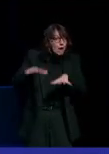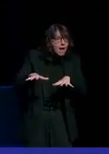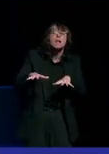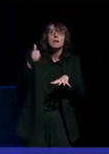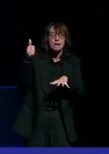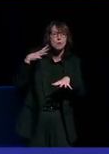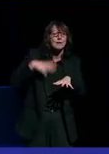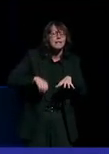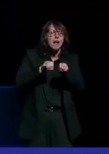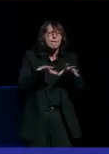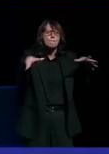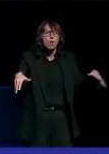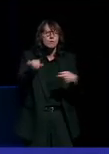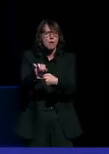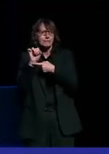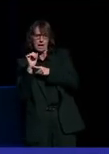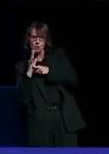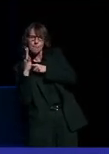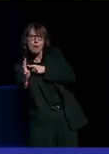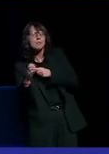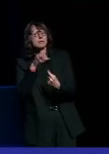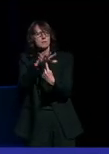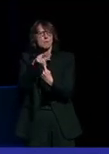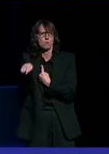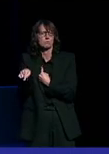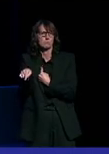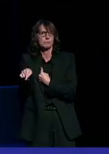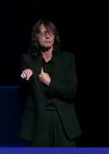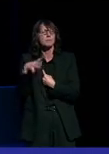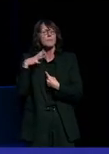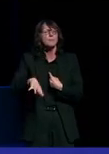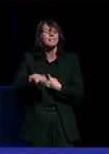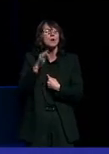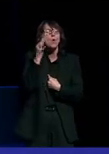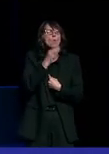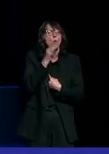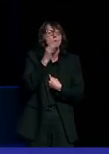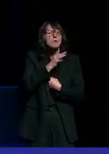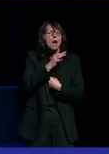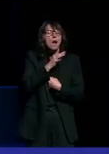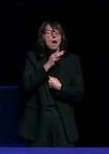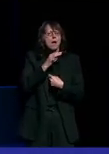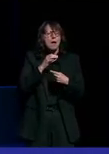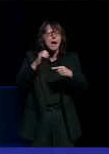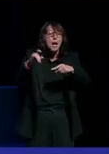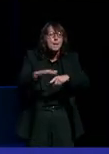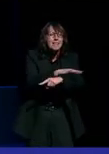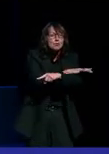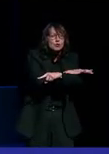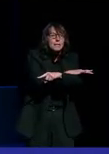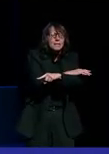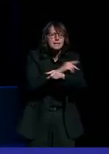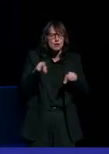to protect life and property. But we also need our watercourses and beaches to be safe and sewage